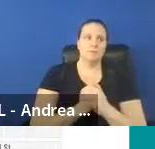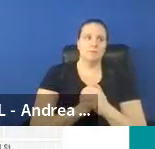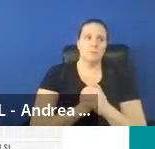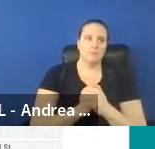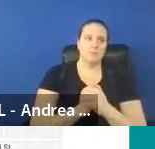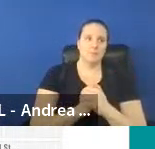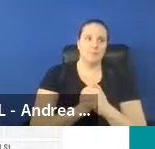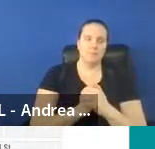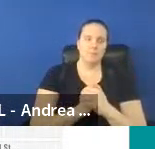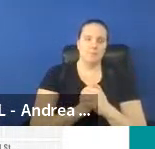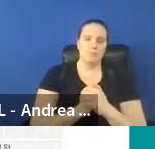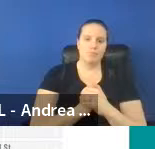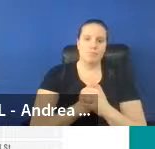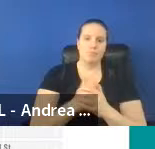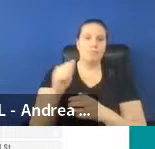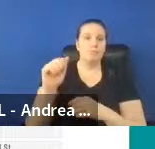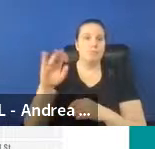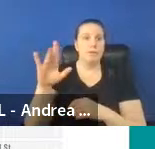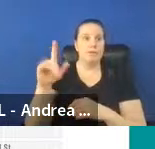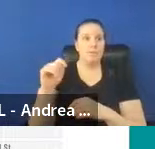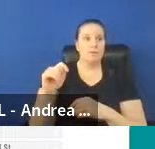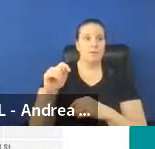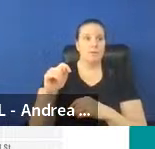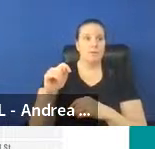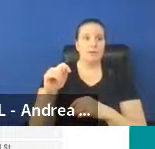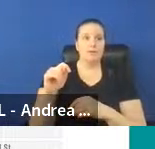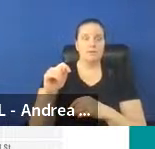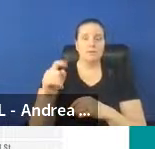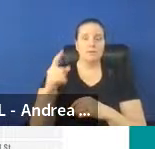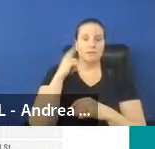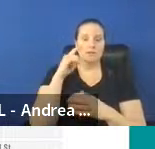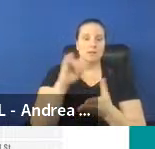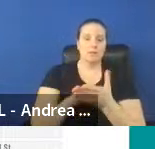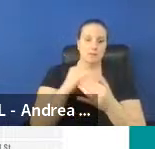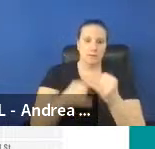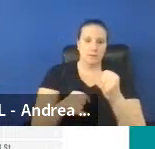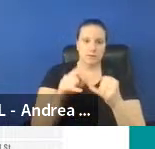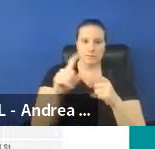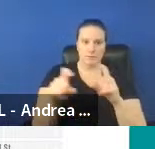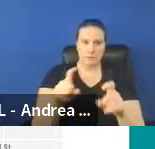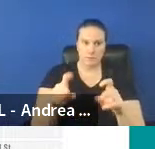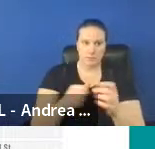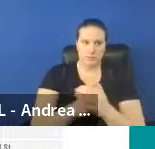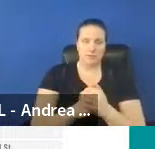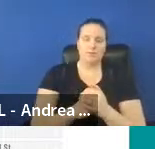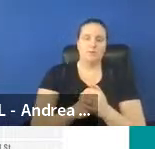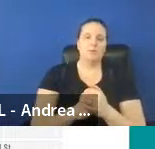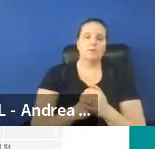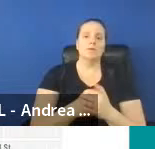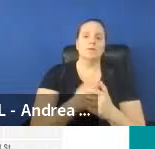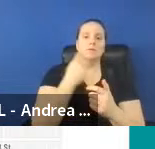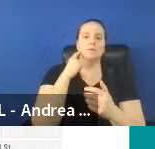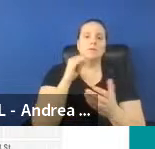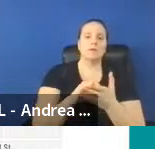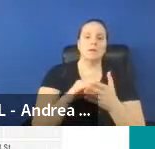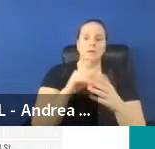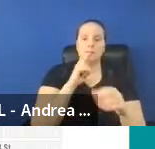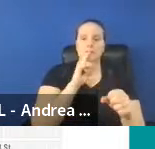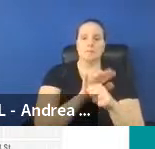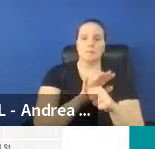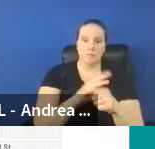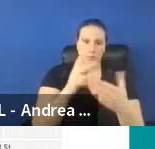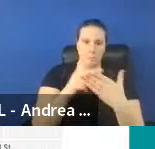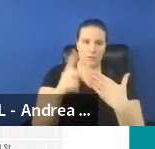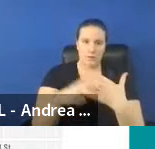So Albert, let me take your last question about the commitment of this program to the